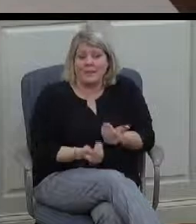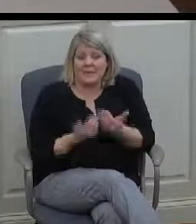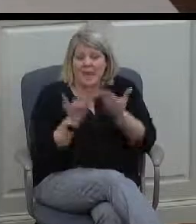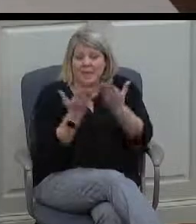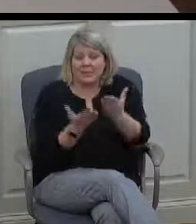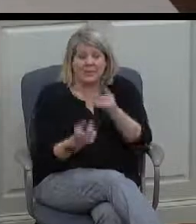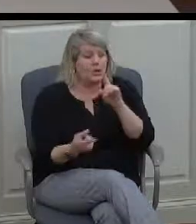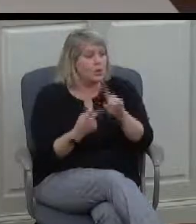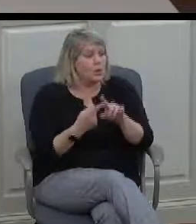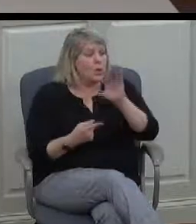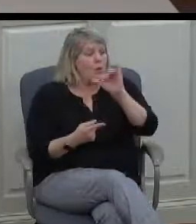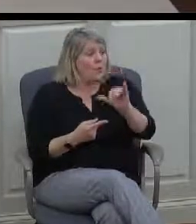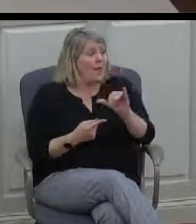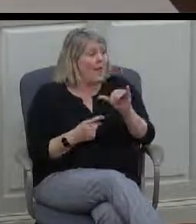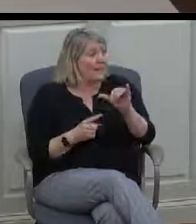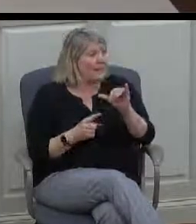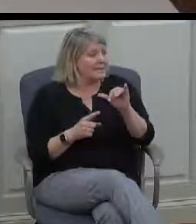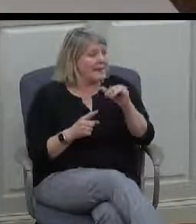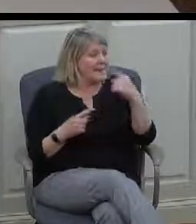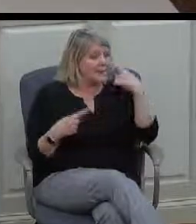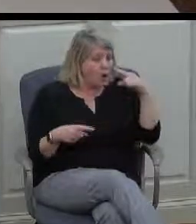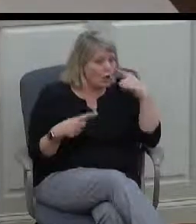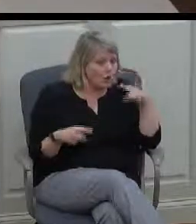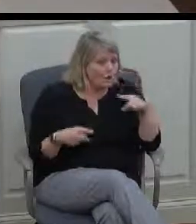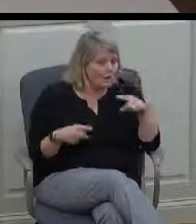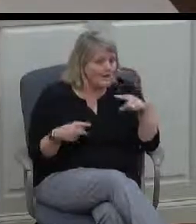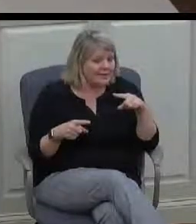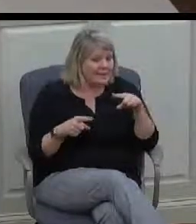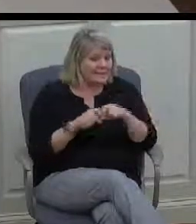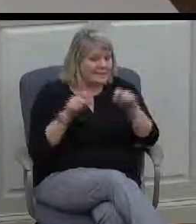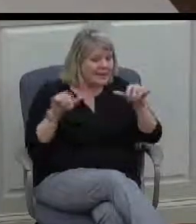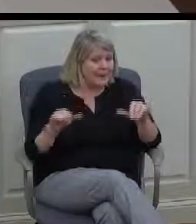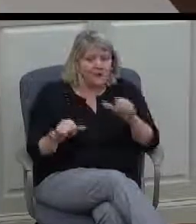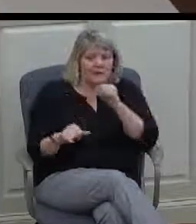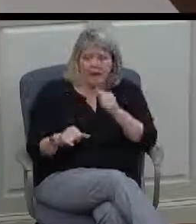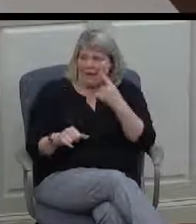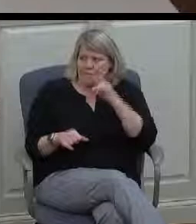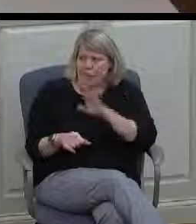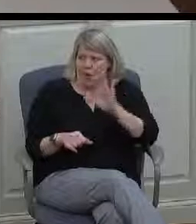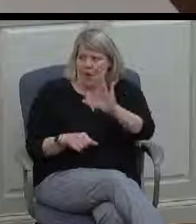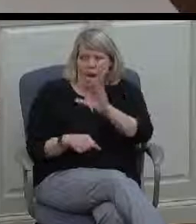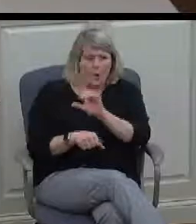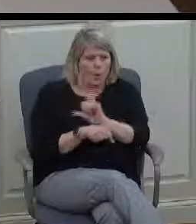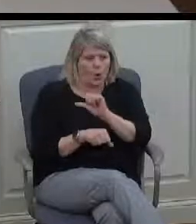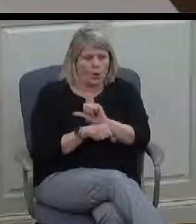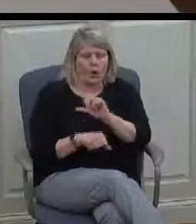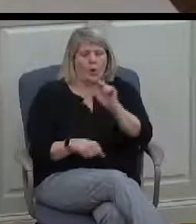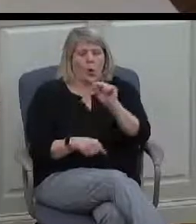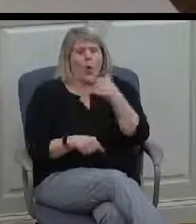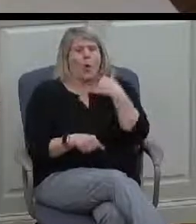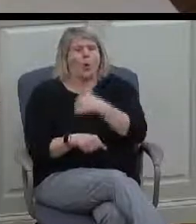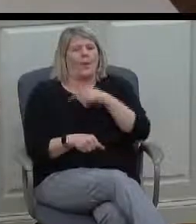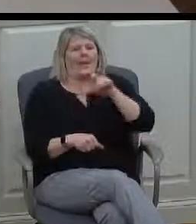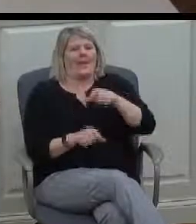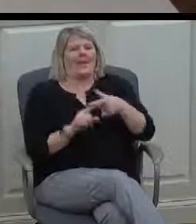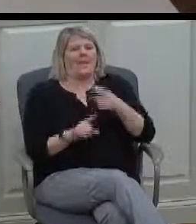system anywhere? Not for their work, no. No, that would be something that has to come from the staff